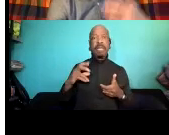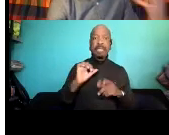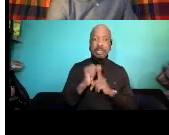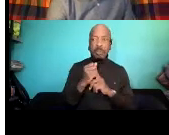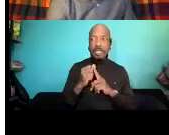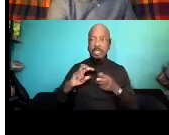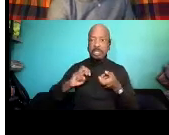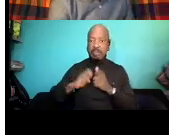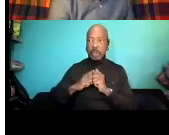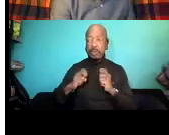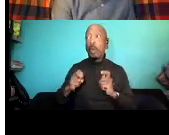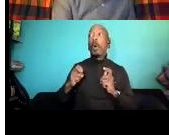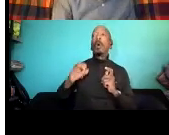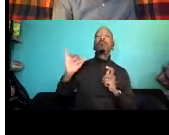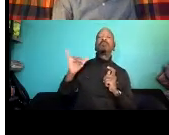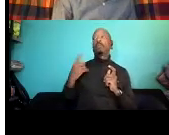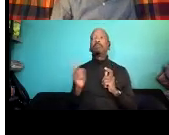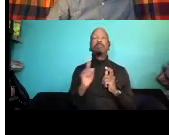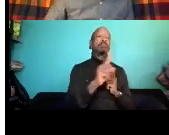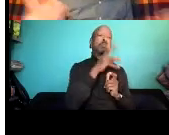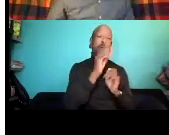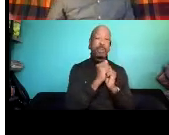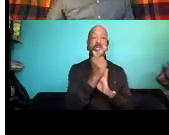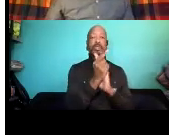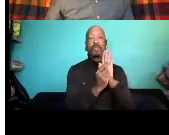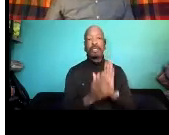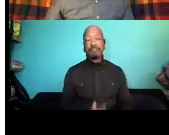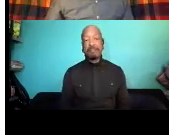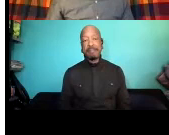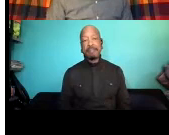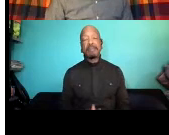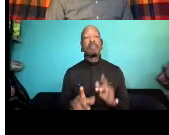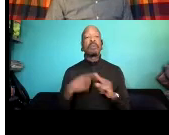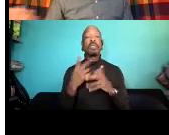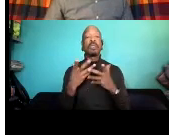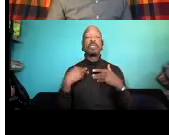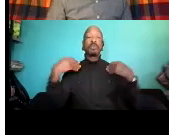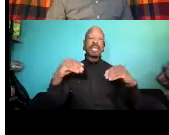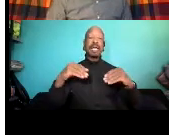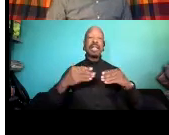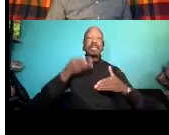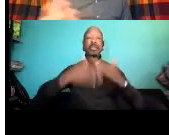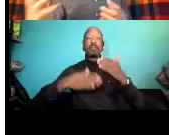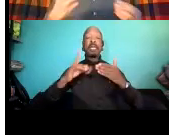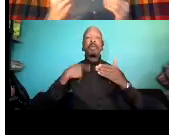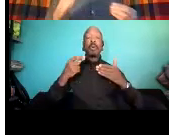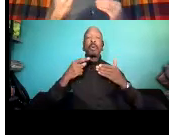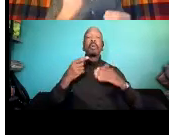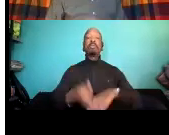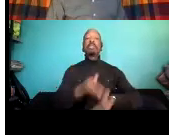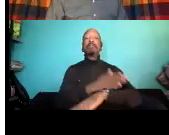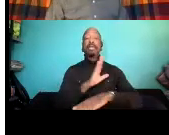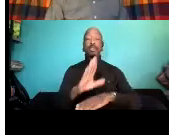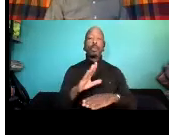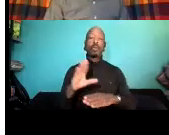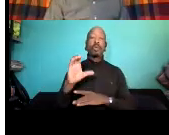circumstances, is a time that you'd want to talk to an attorney. And when you want to sell, terminate, or expand your cooperative. So these are all like key